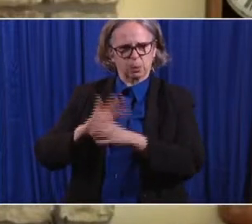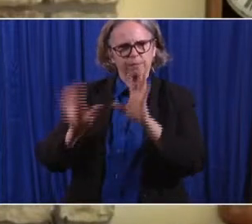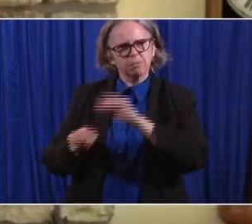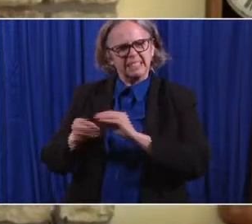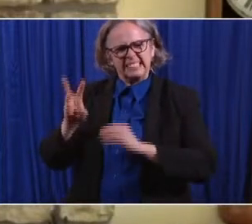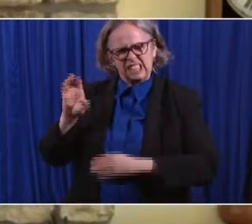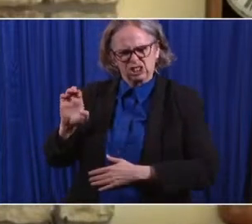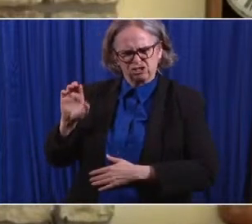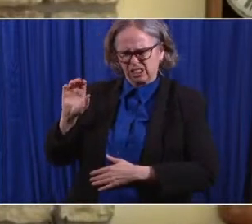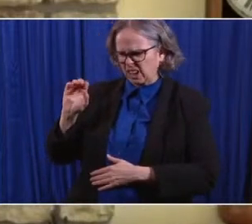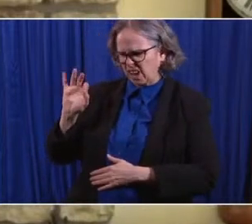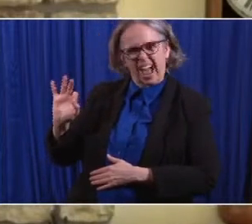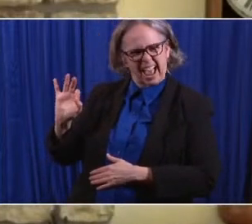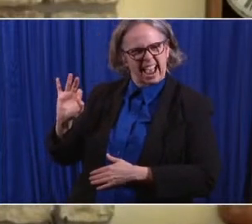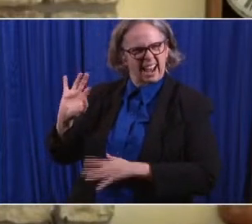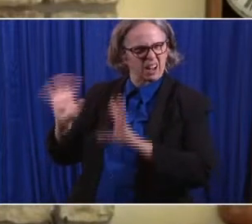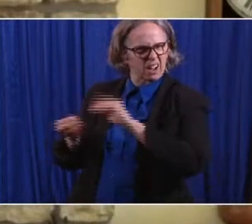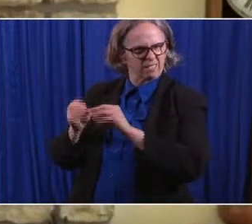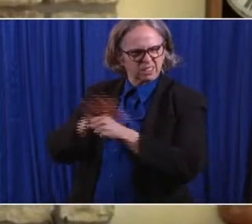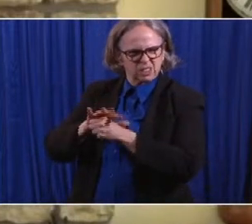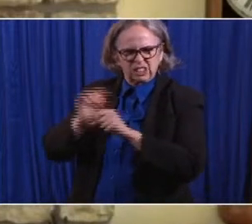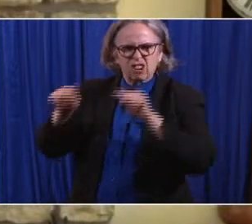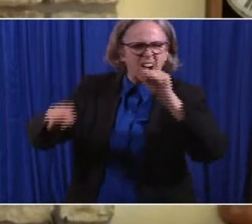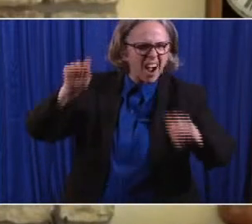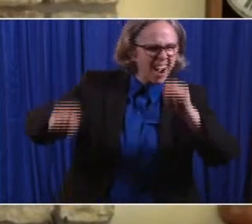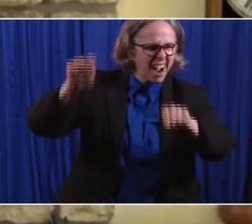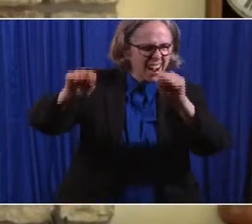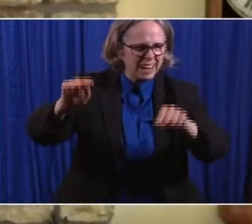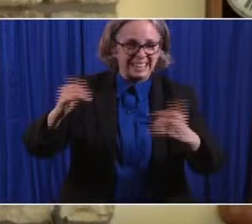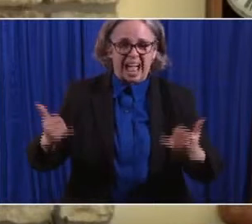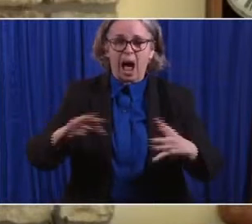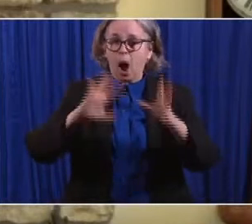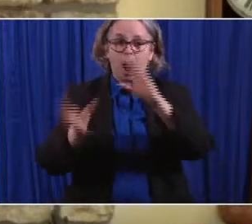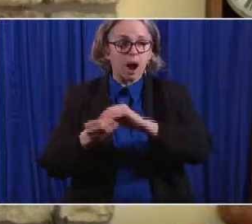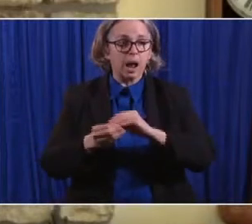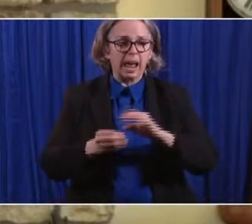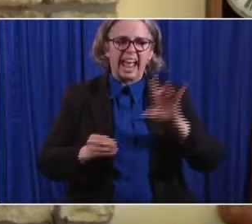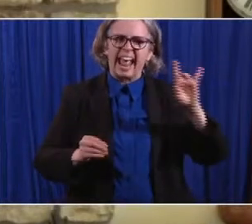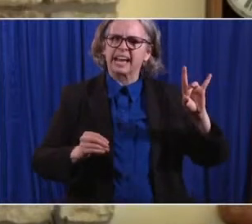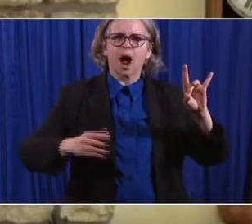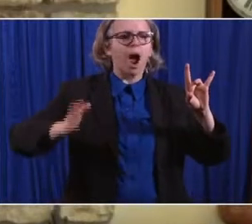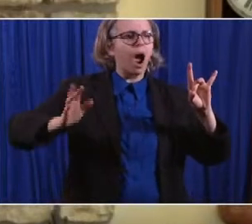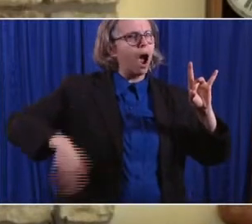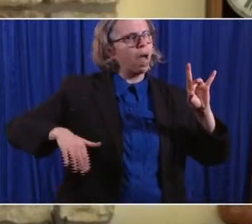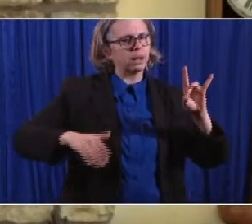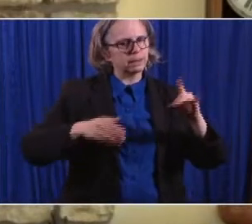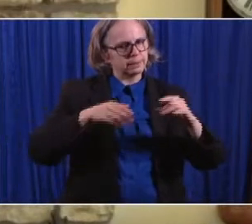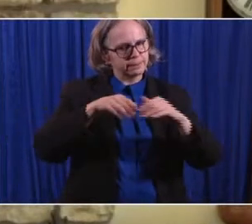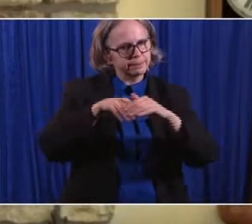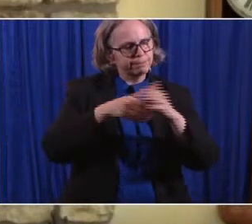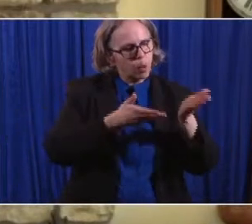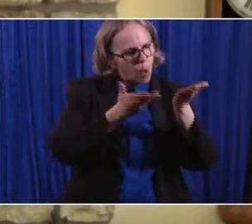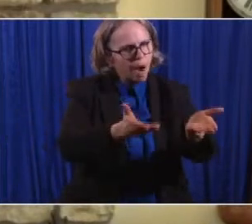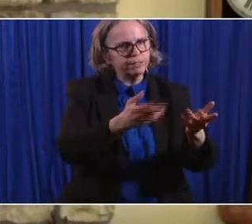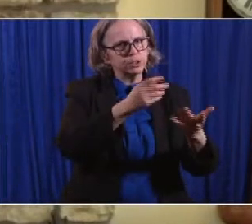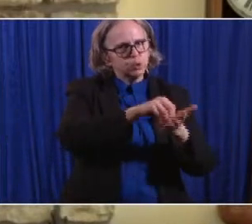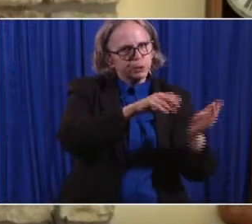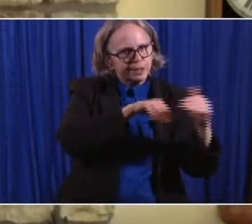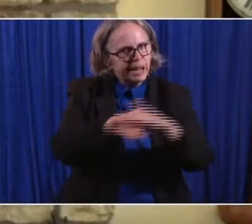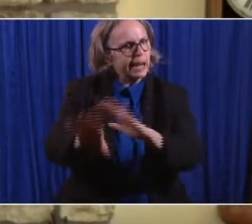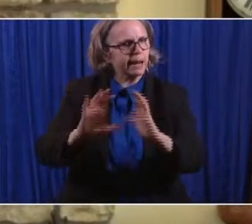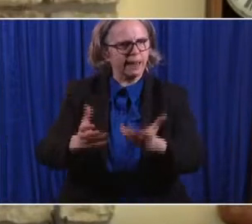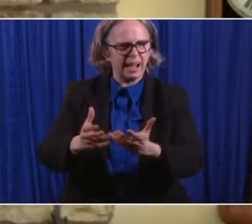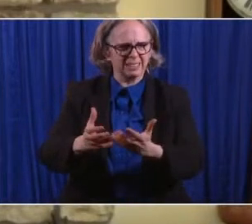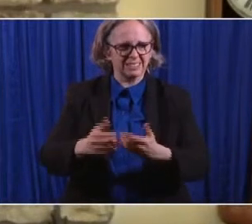there are only 8 of those that are not back in session. Of those 8, 7 will, within the